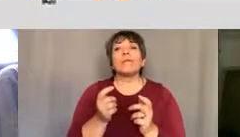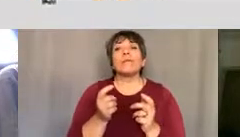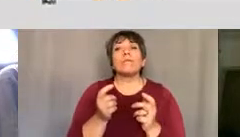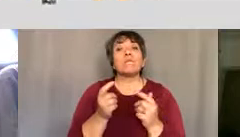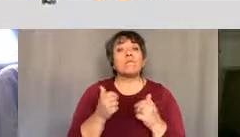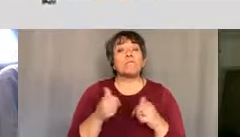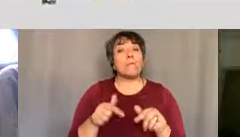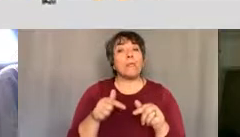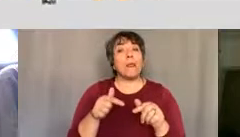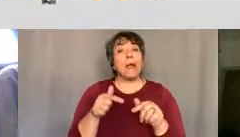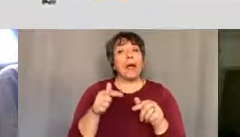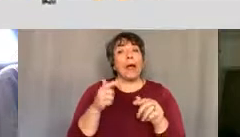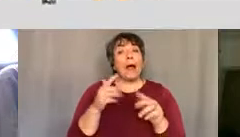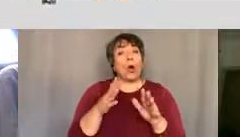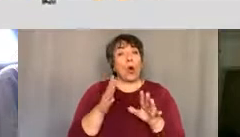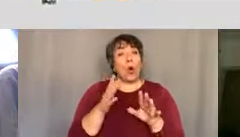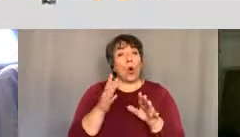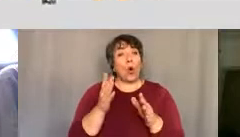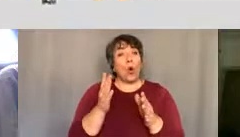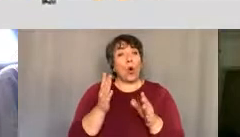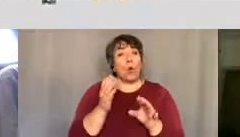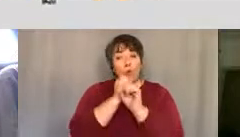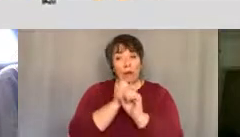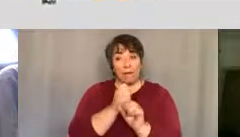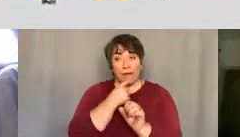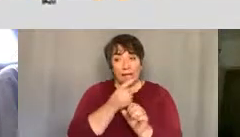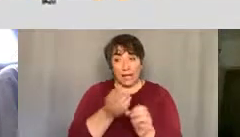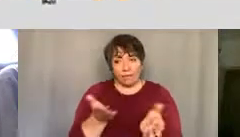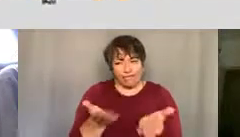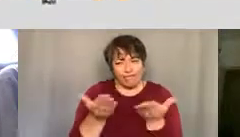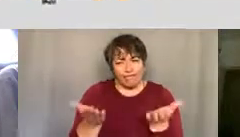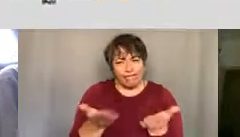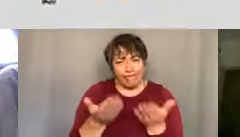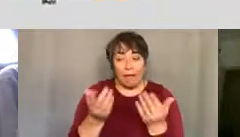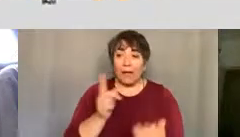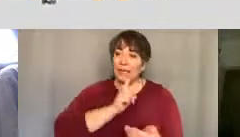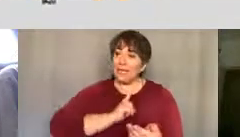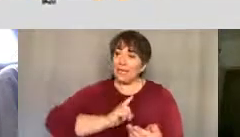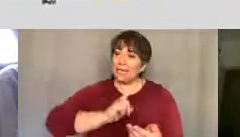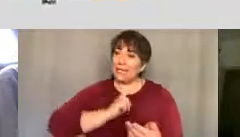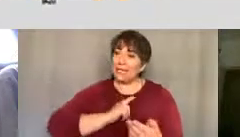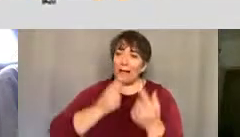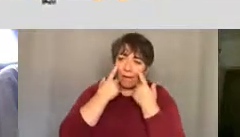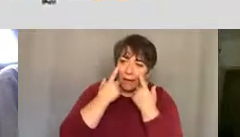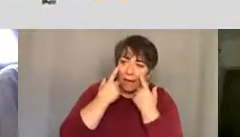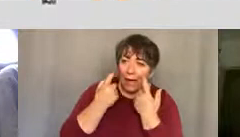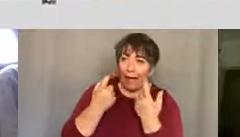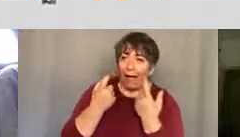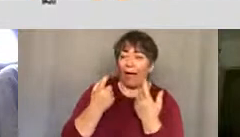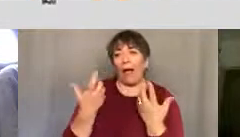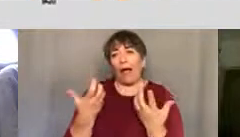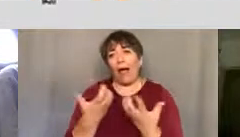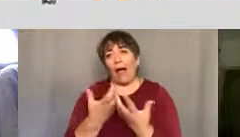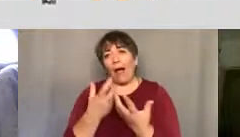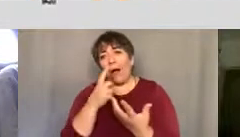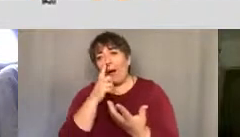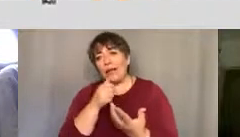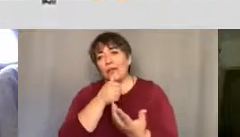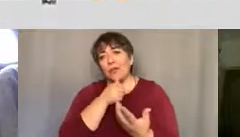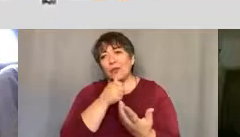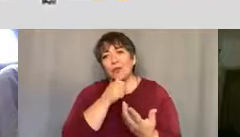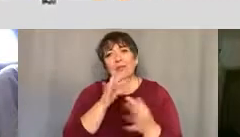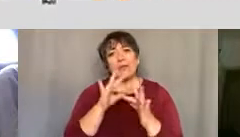promote self-care and use the pandemic as one of the opportunities to try and encourage people to use other alternatives rather